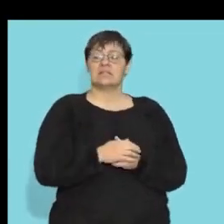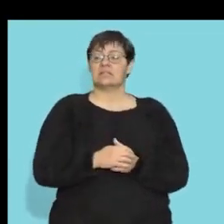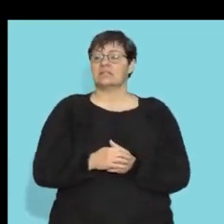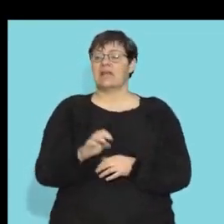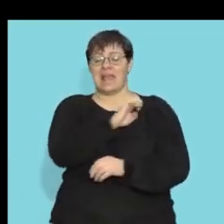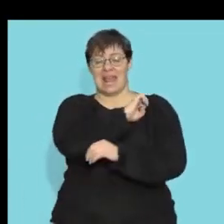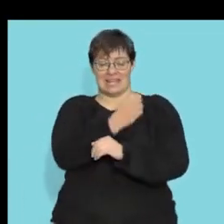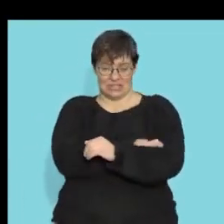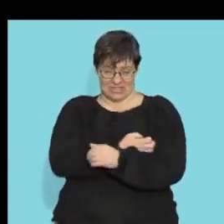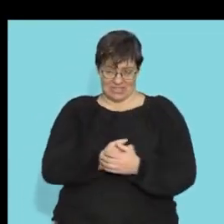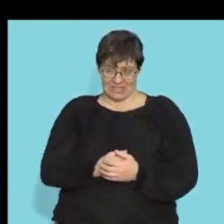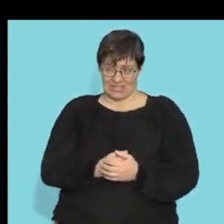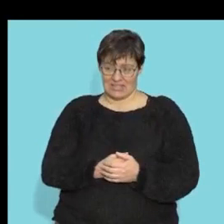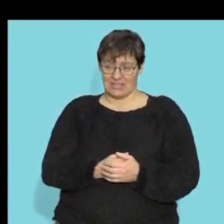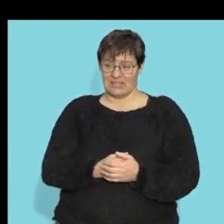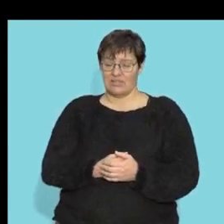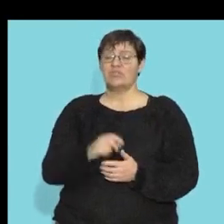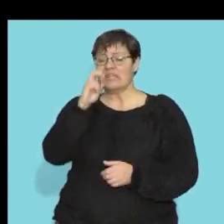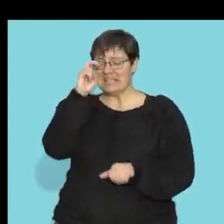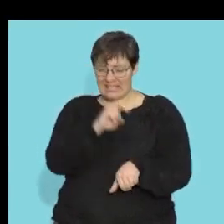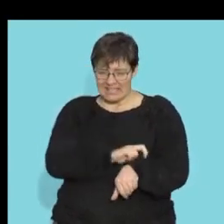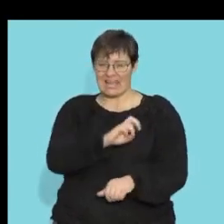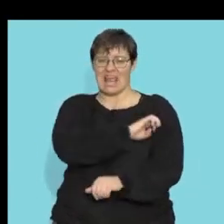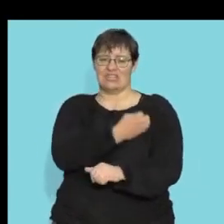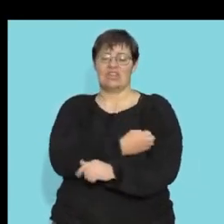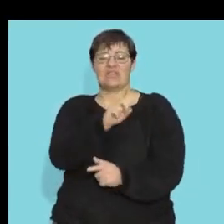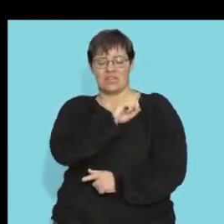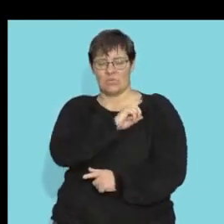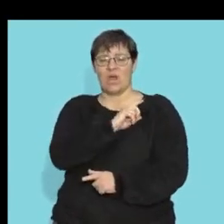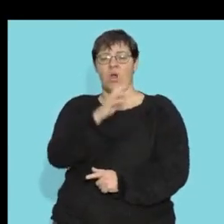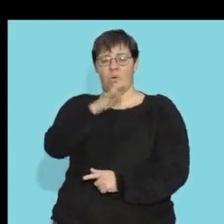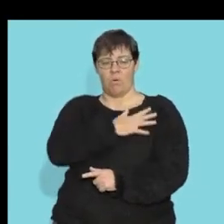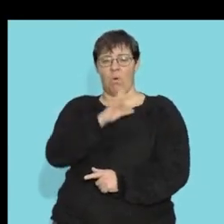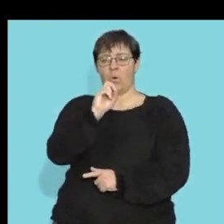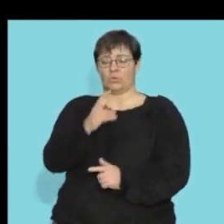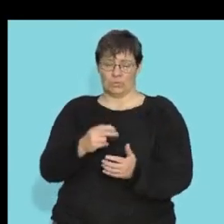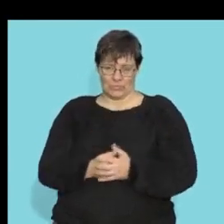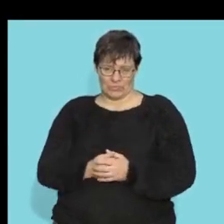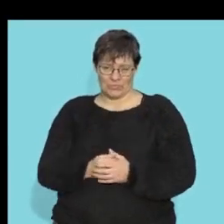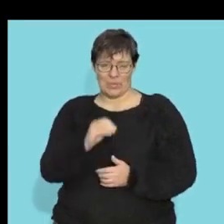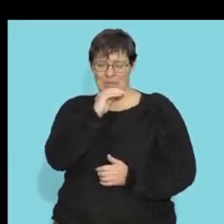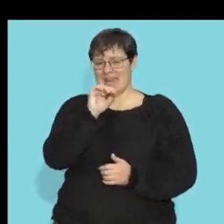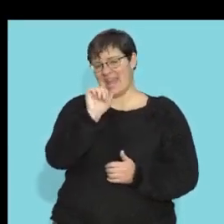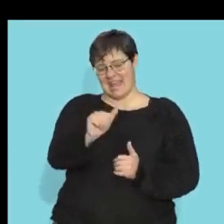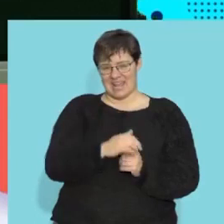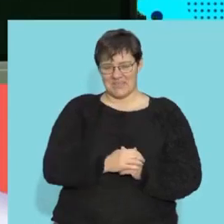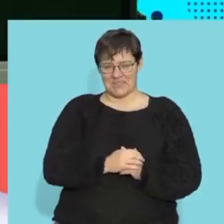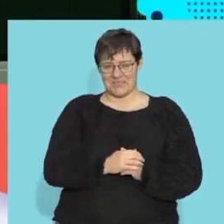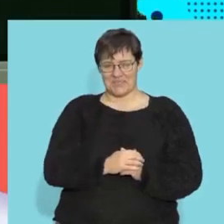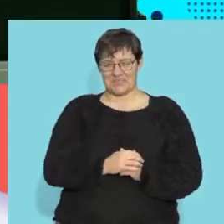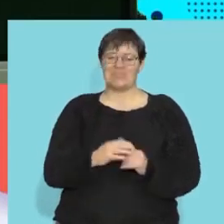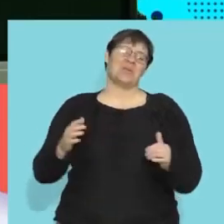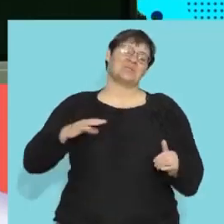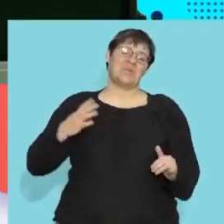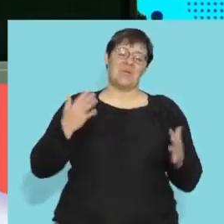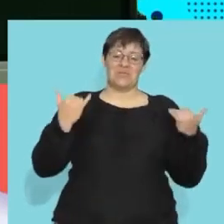release energy, all right? That is what she needs. She needs the energy, and that will be number A. Okay, guys,